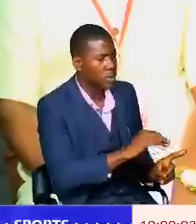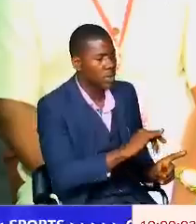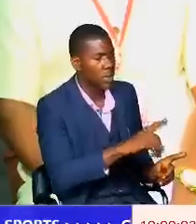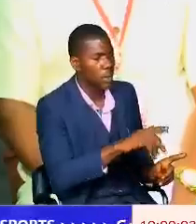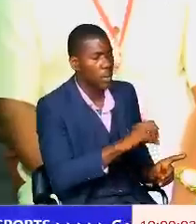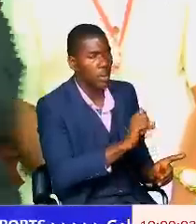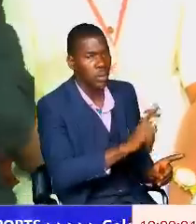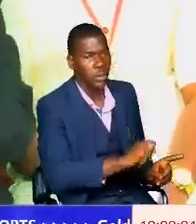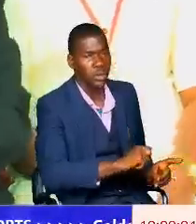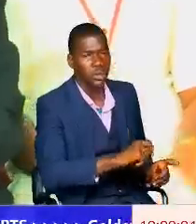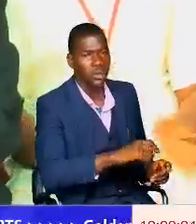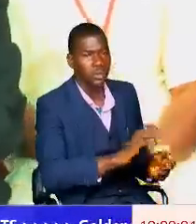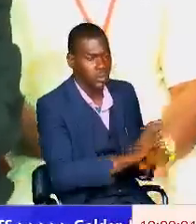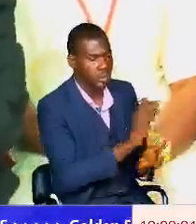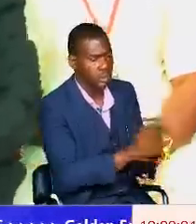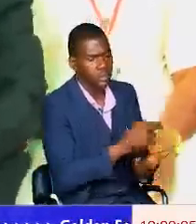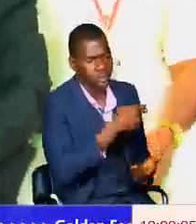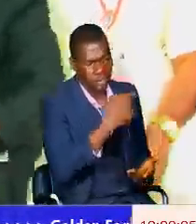doorstep.